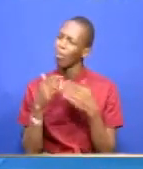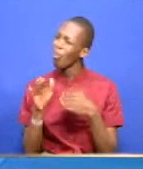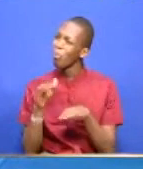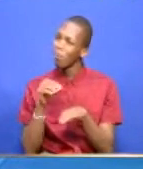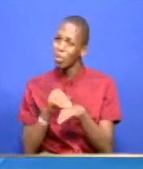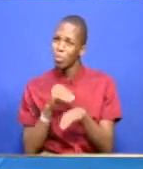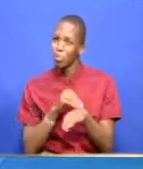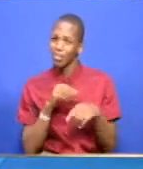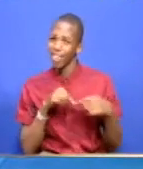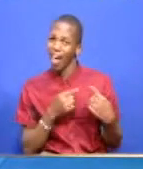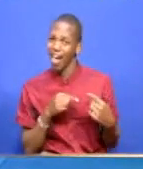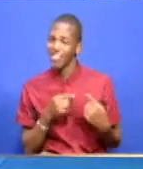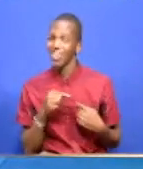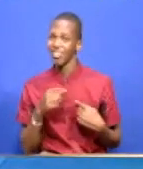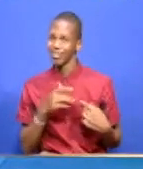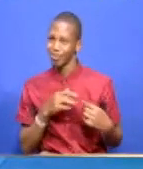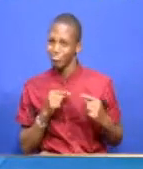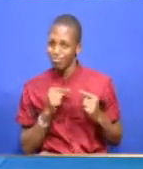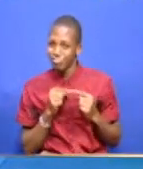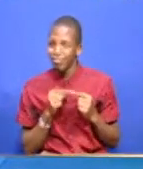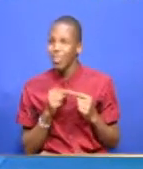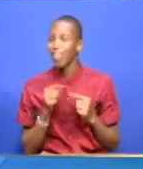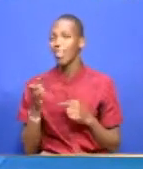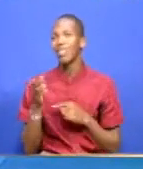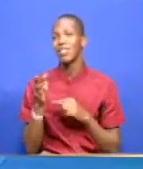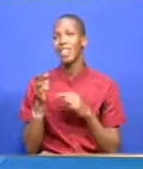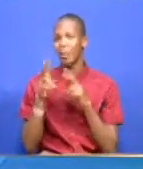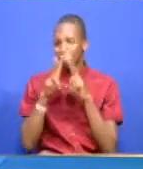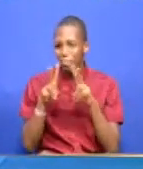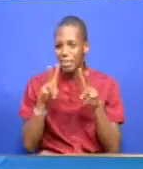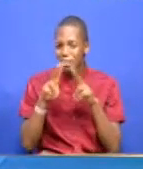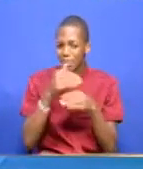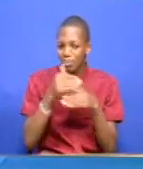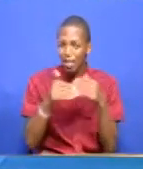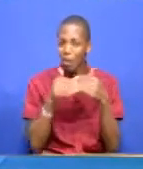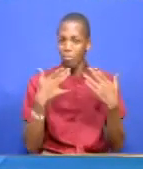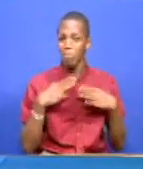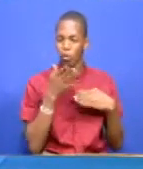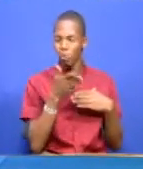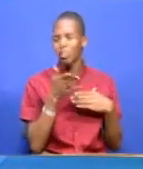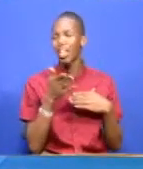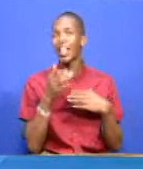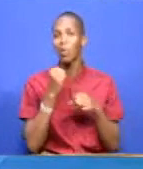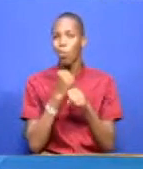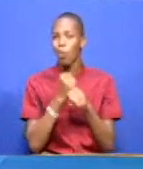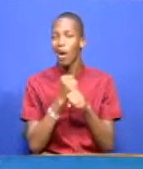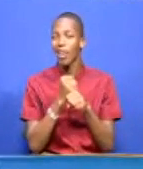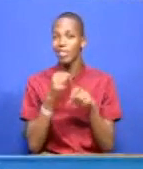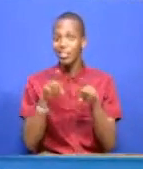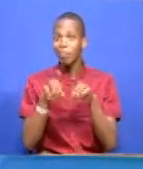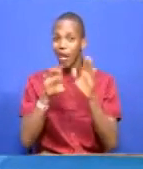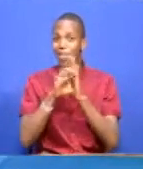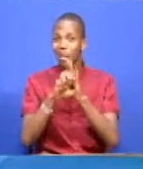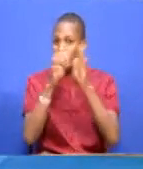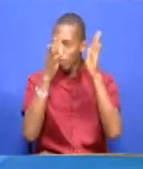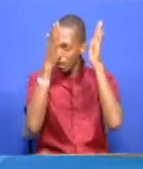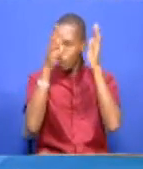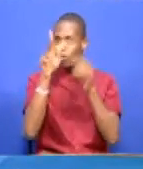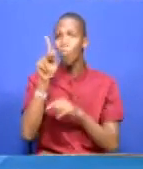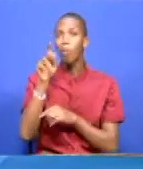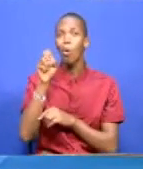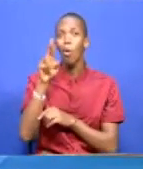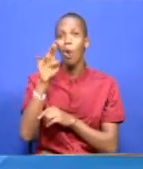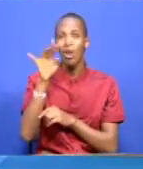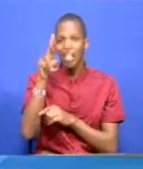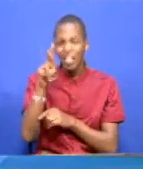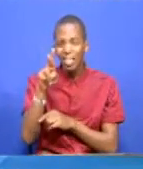destroy all those efforts of peace building that people like the late Bishop Cornelius Corir worked day and night